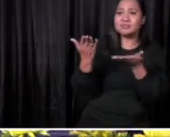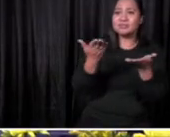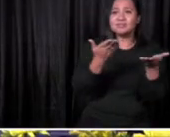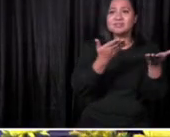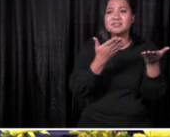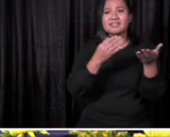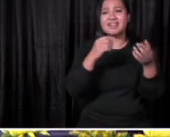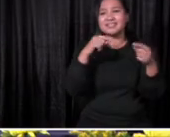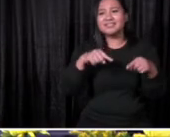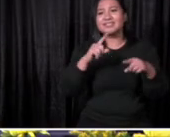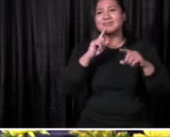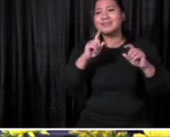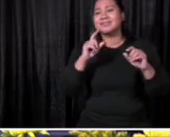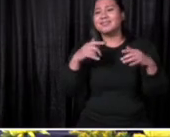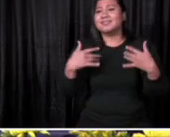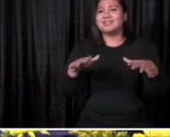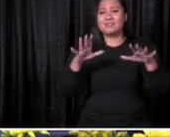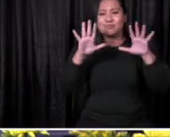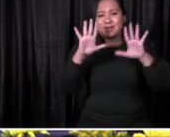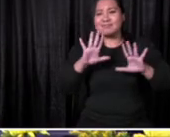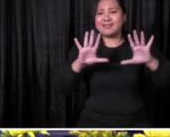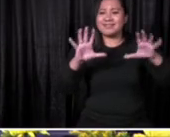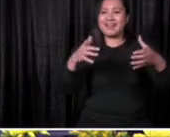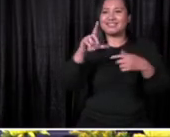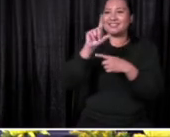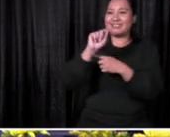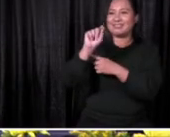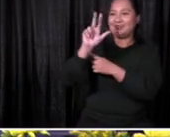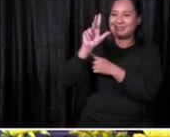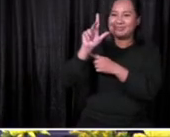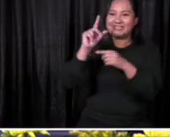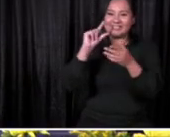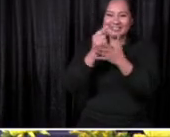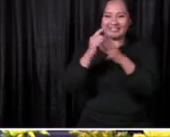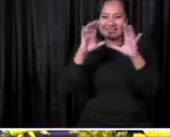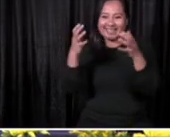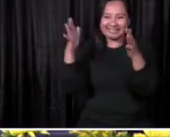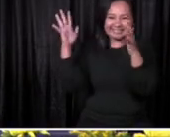of 2023 graduates.